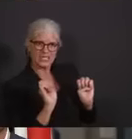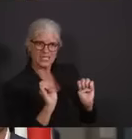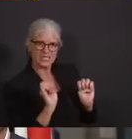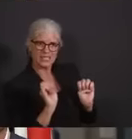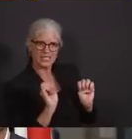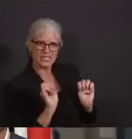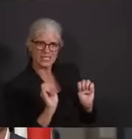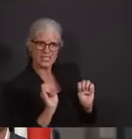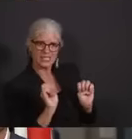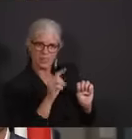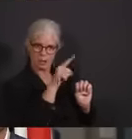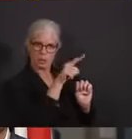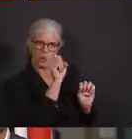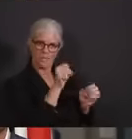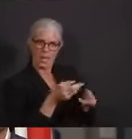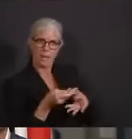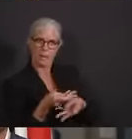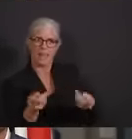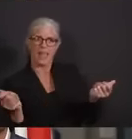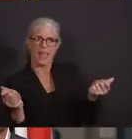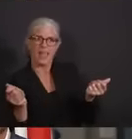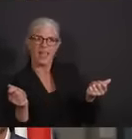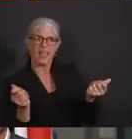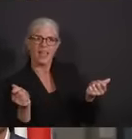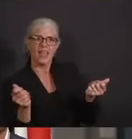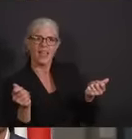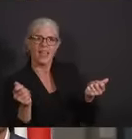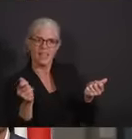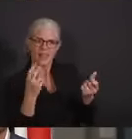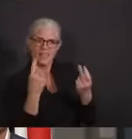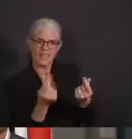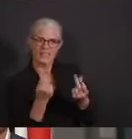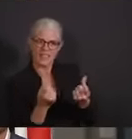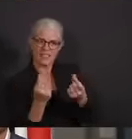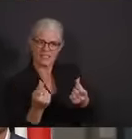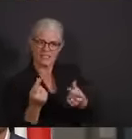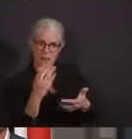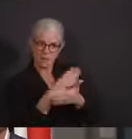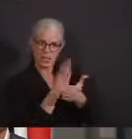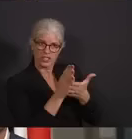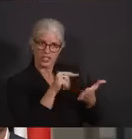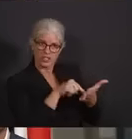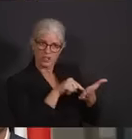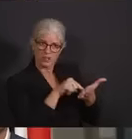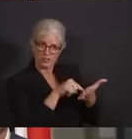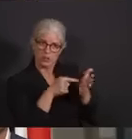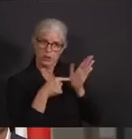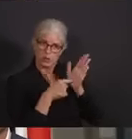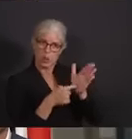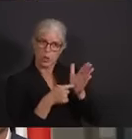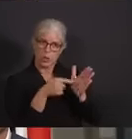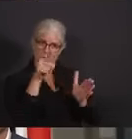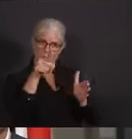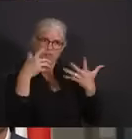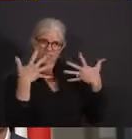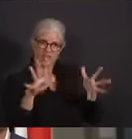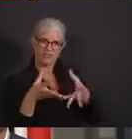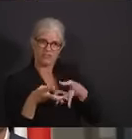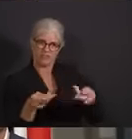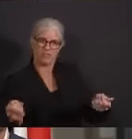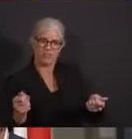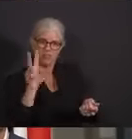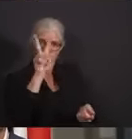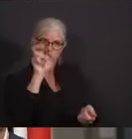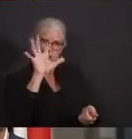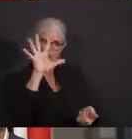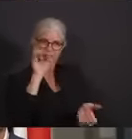for things in a much quicker fashion. The budget system indicates that so far you've gone through about $250 million, which is about half of